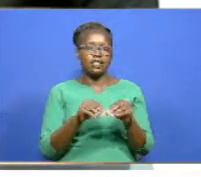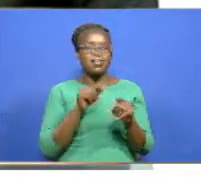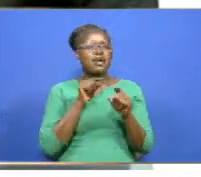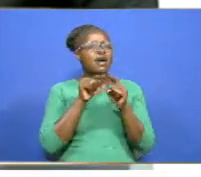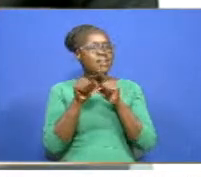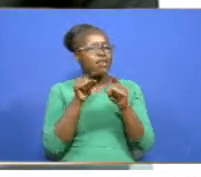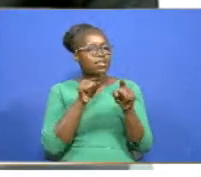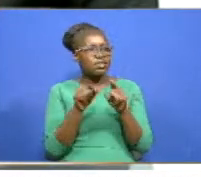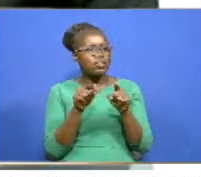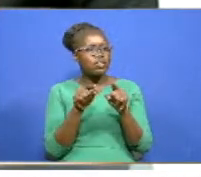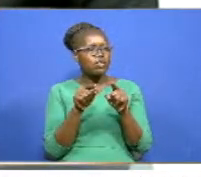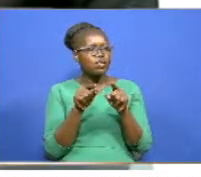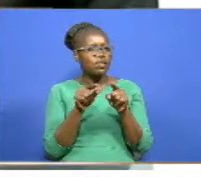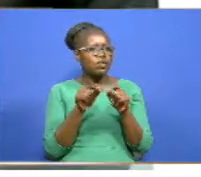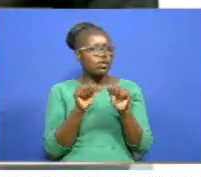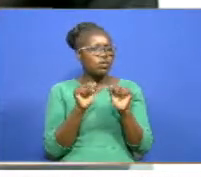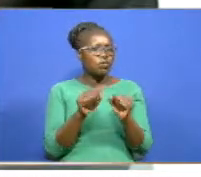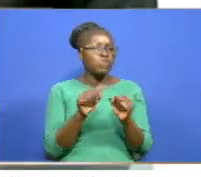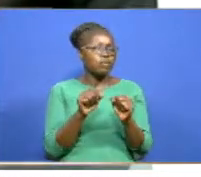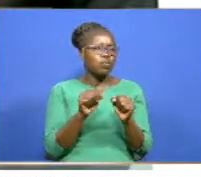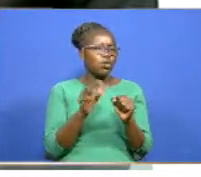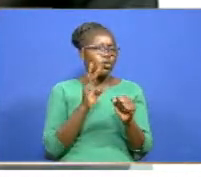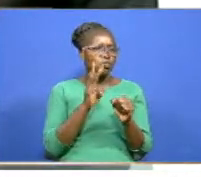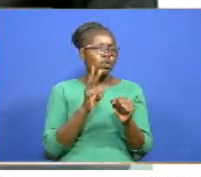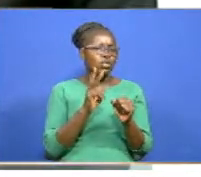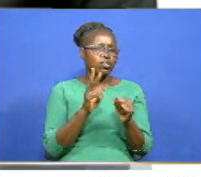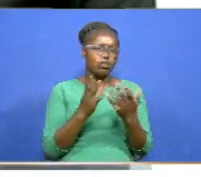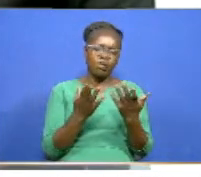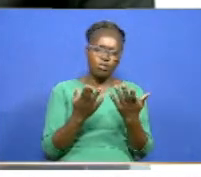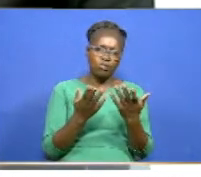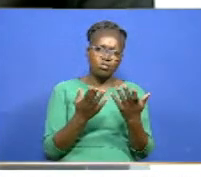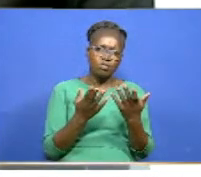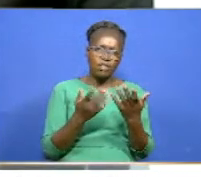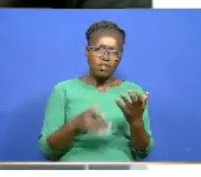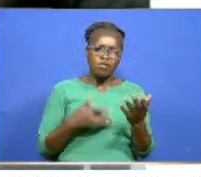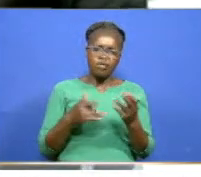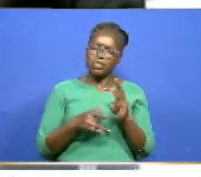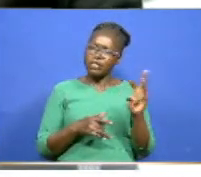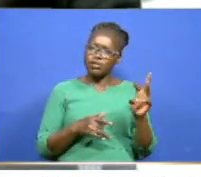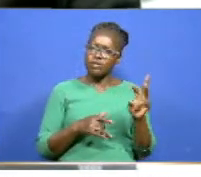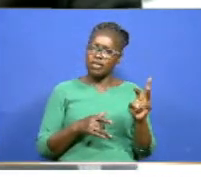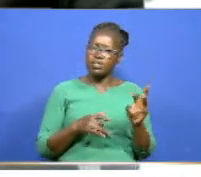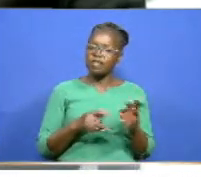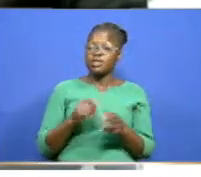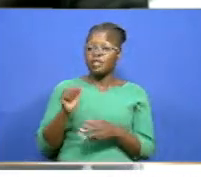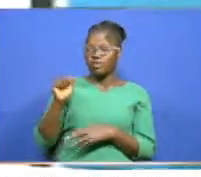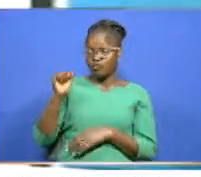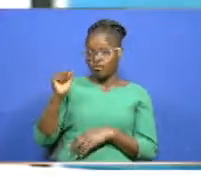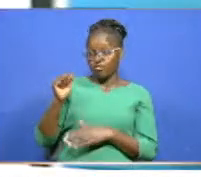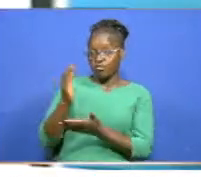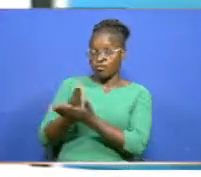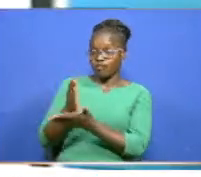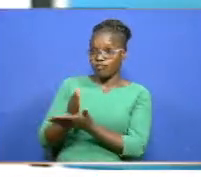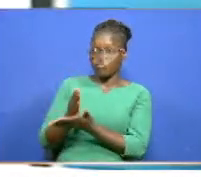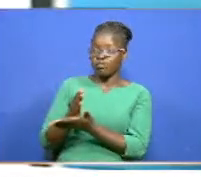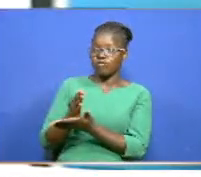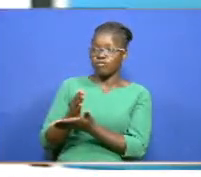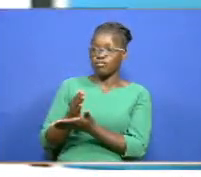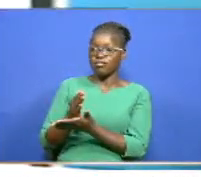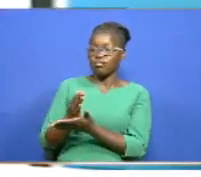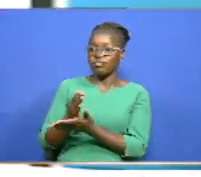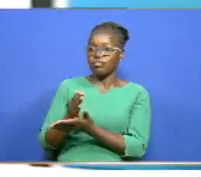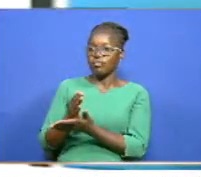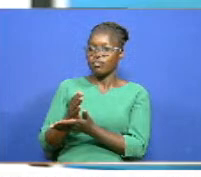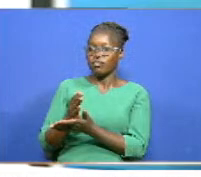allegations, could they stir some political waters in Western? Absolutely, it could stir political waters, because you